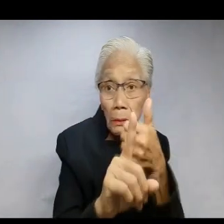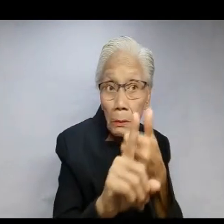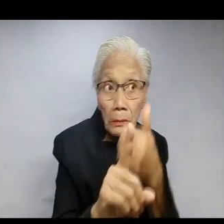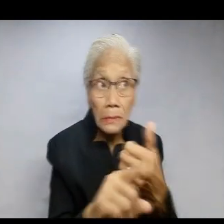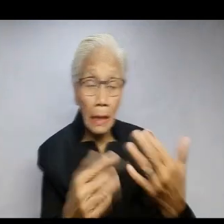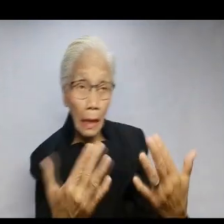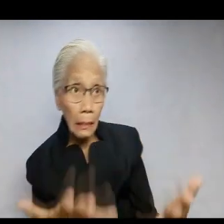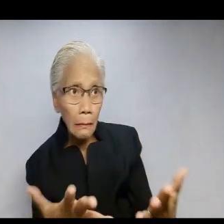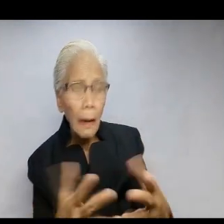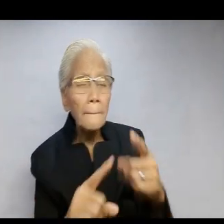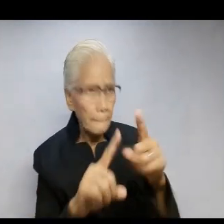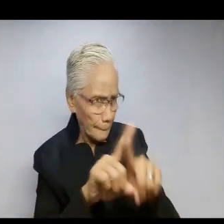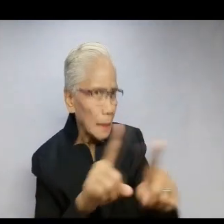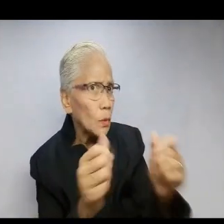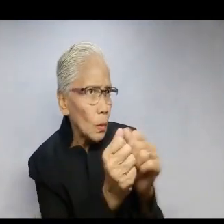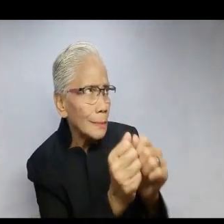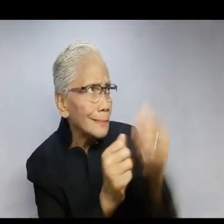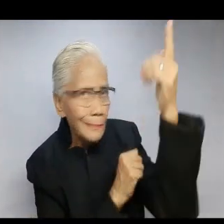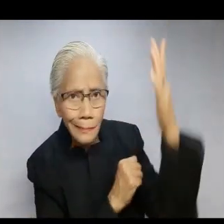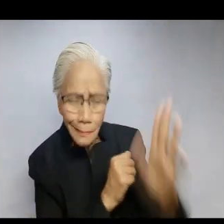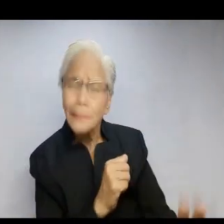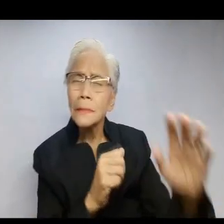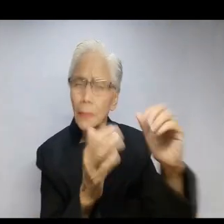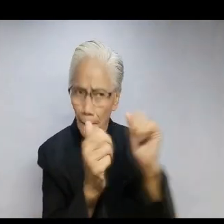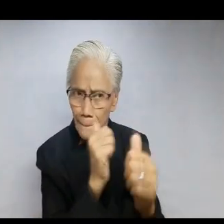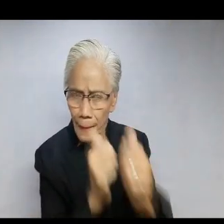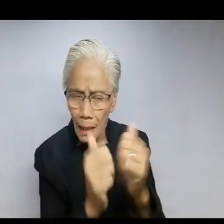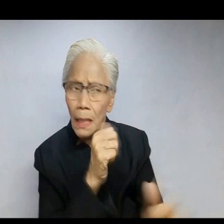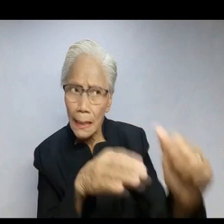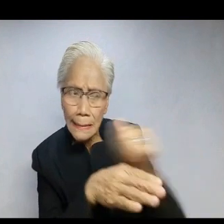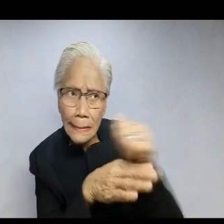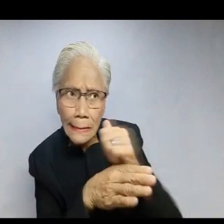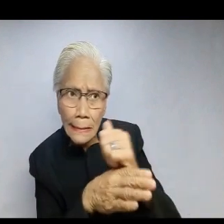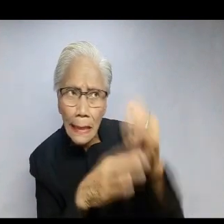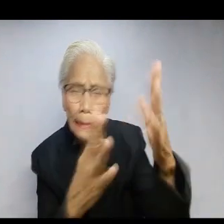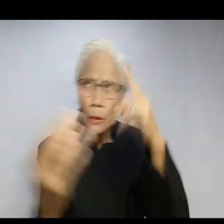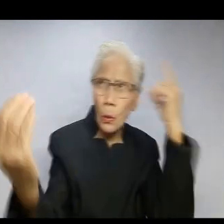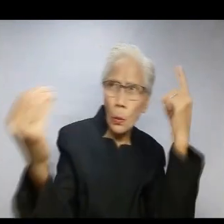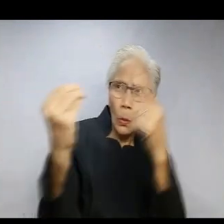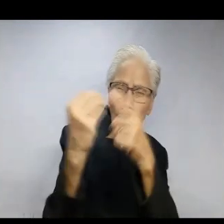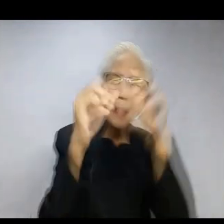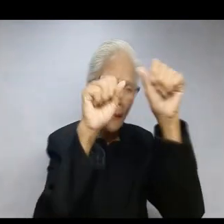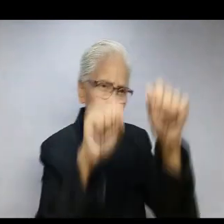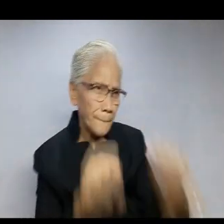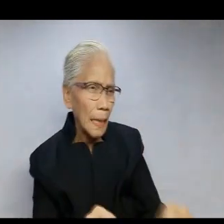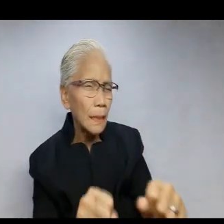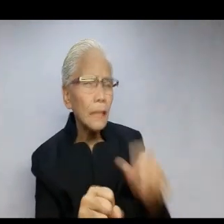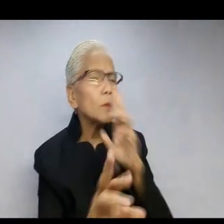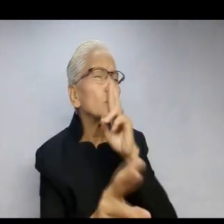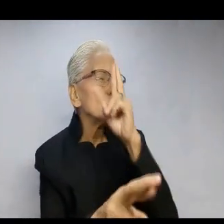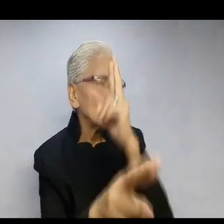shell moping. By retreating with God, I mean exercising self-objectivity,